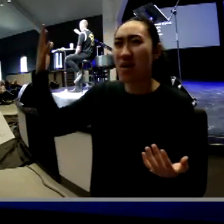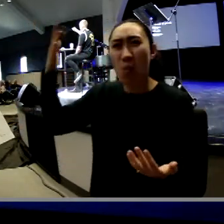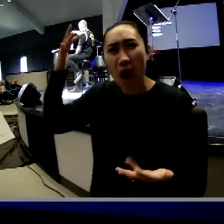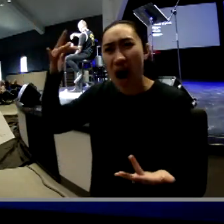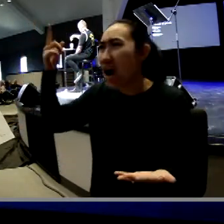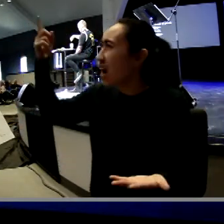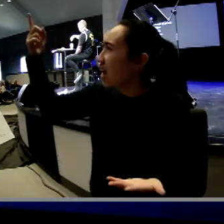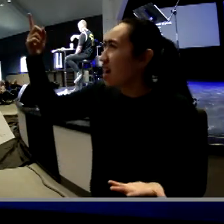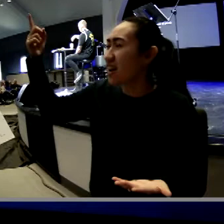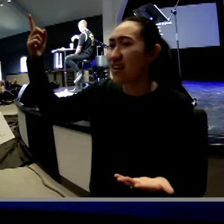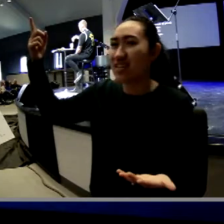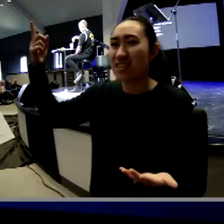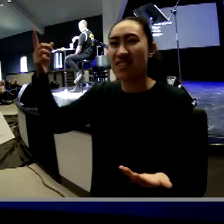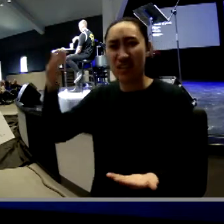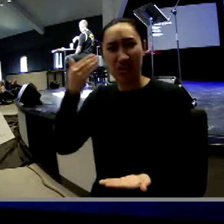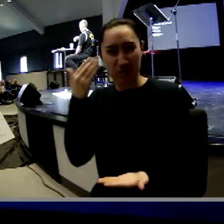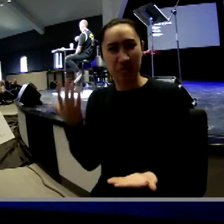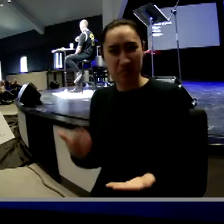about people in this church,